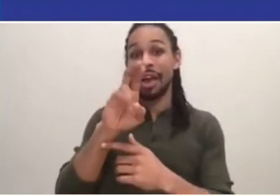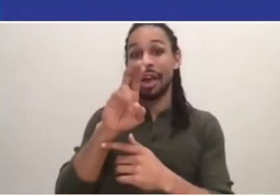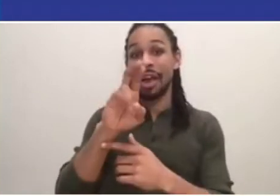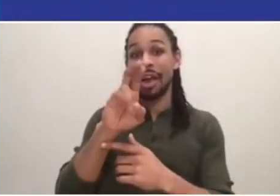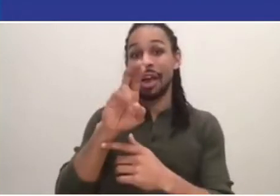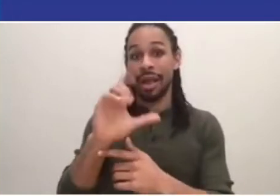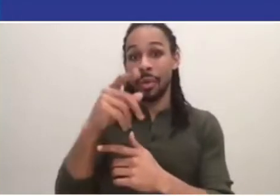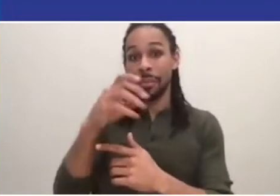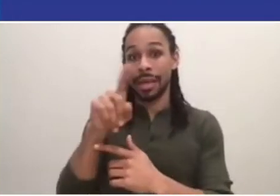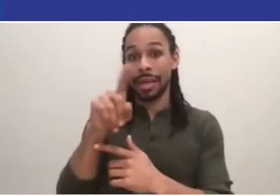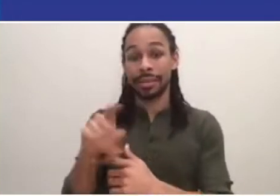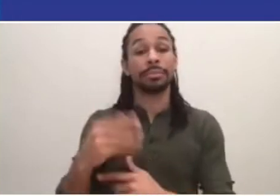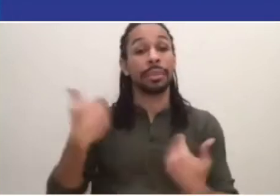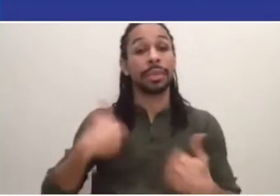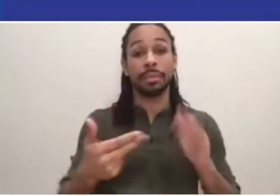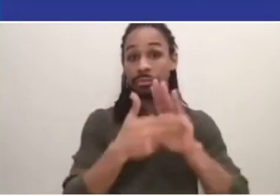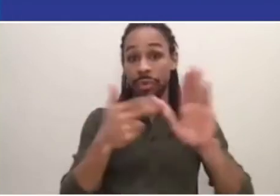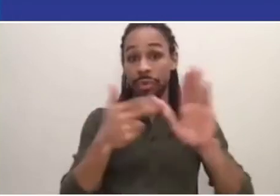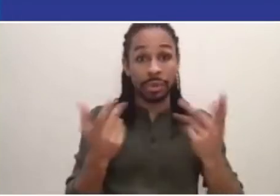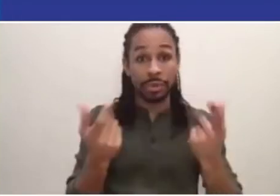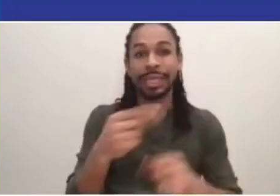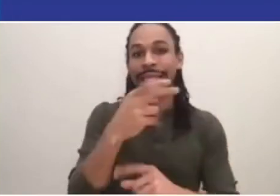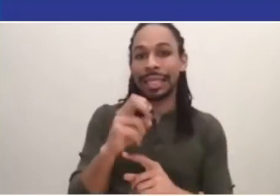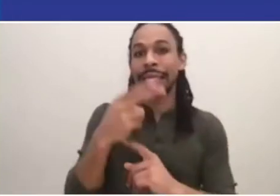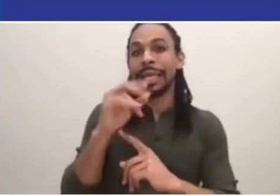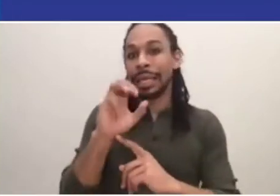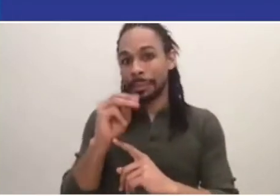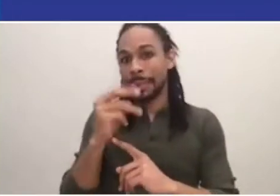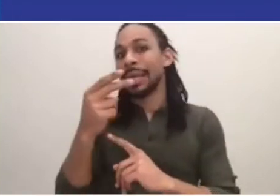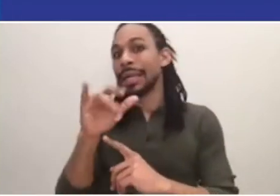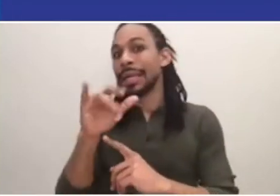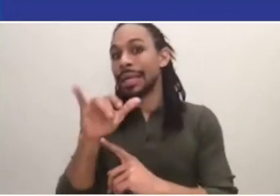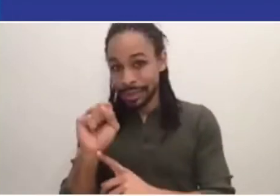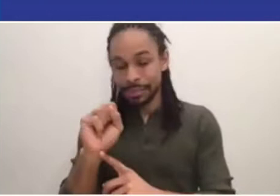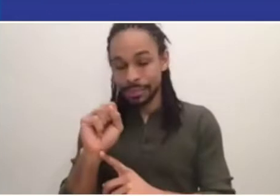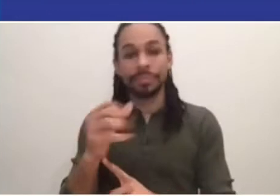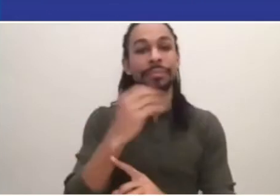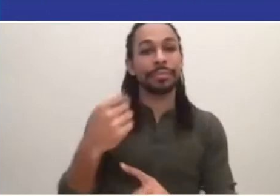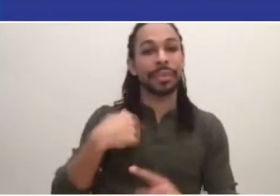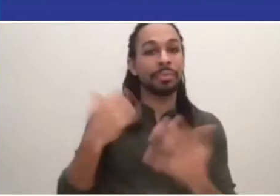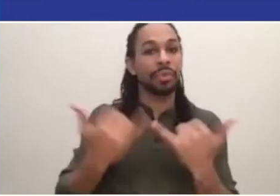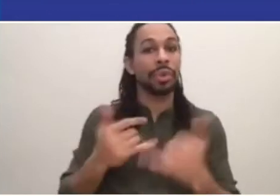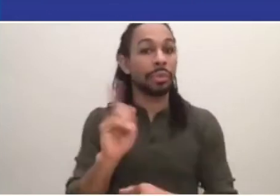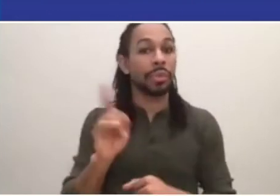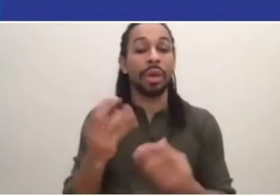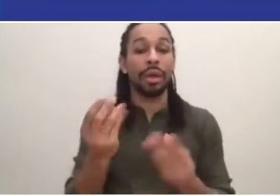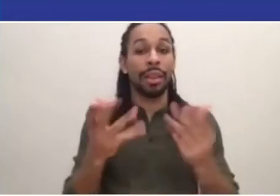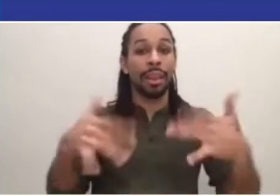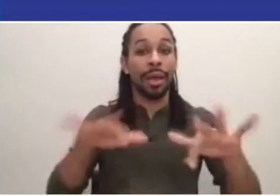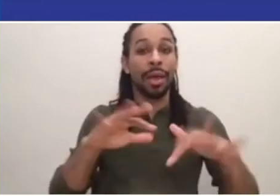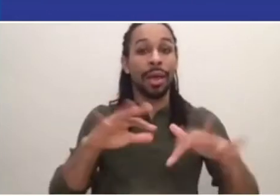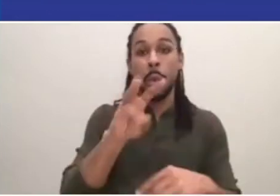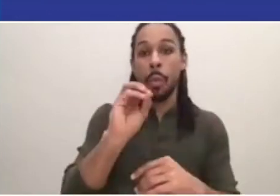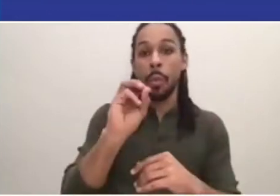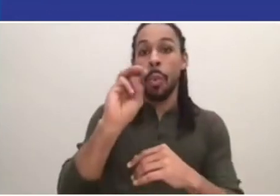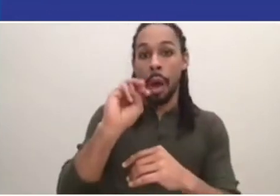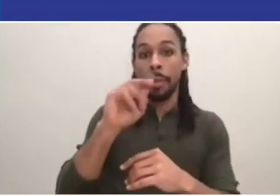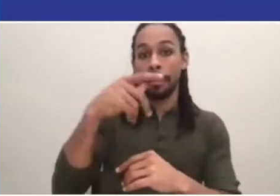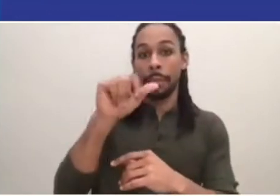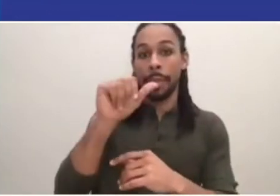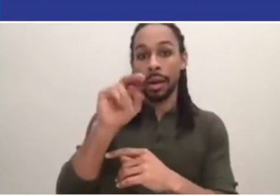My pronouns are he, him, his, and I am currently on the land of the Wampanoag. I